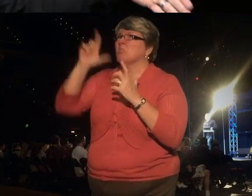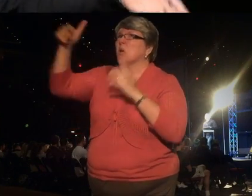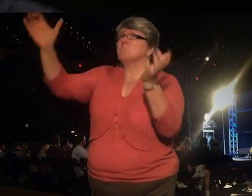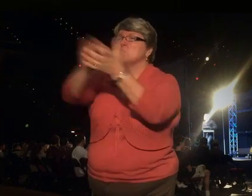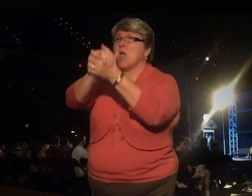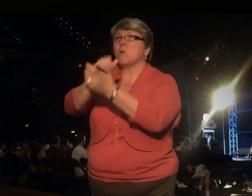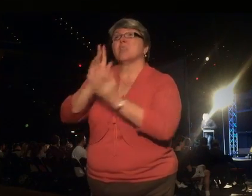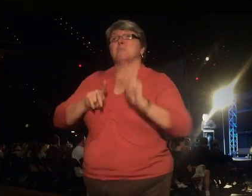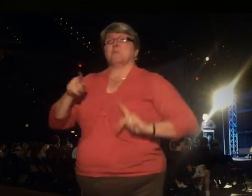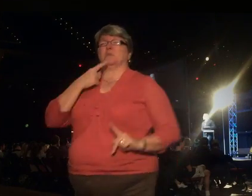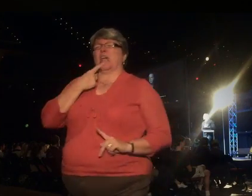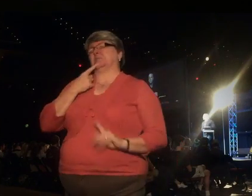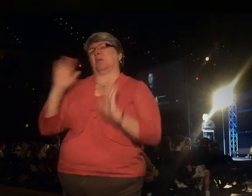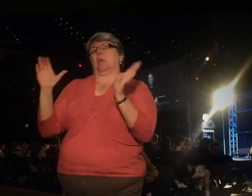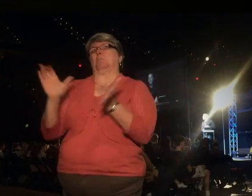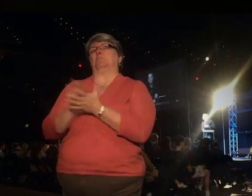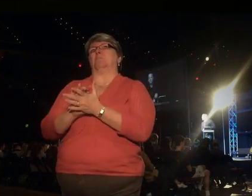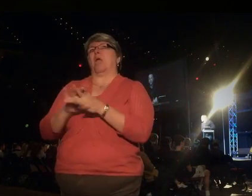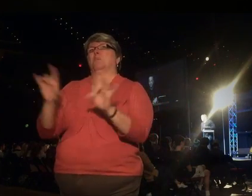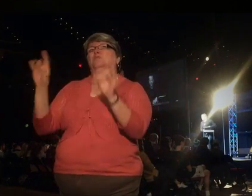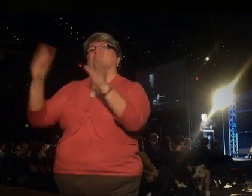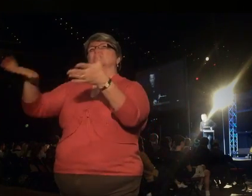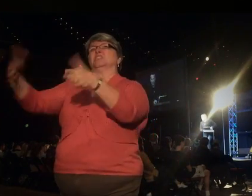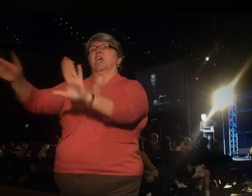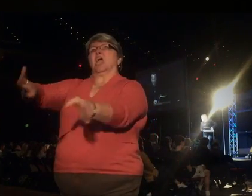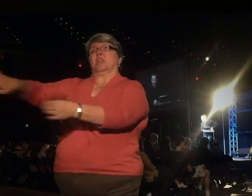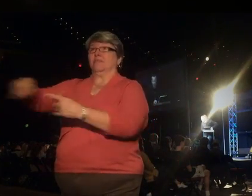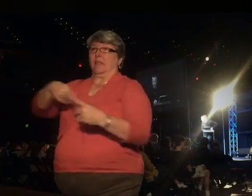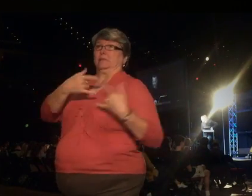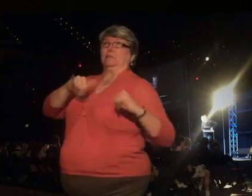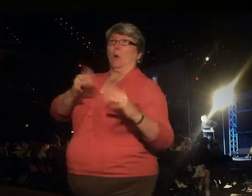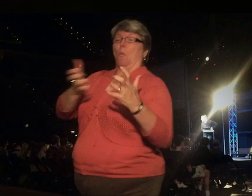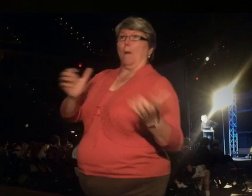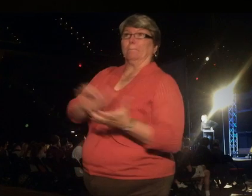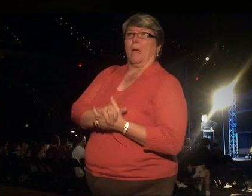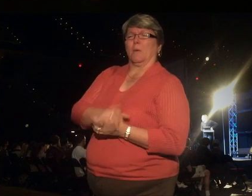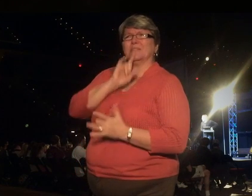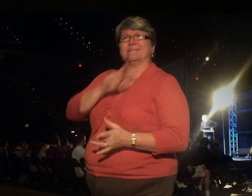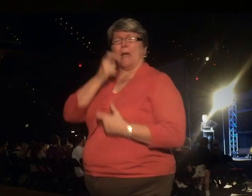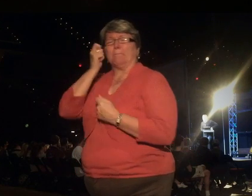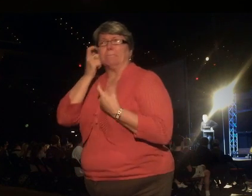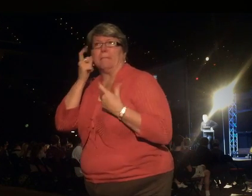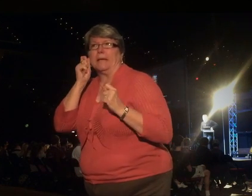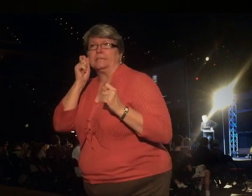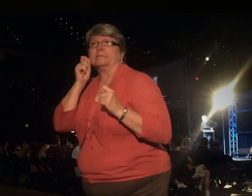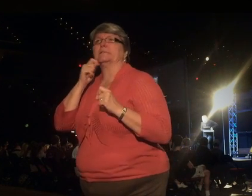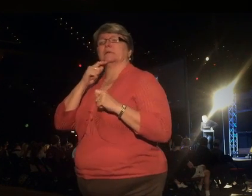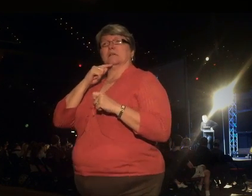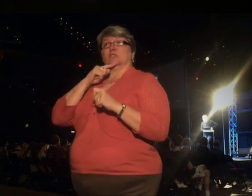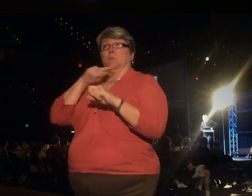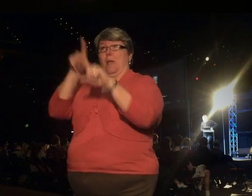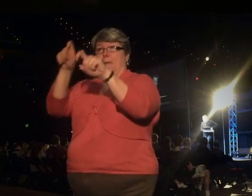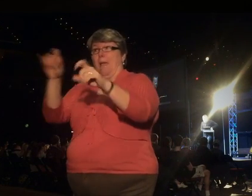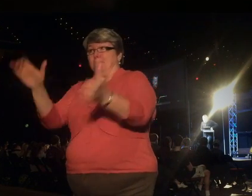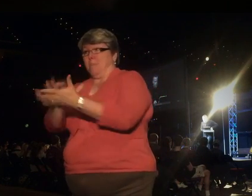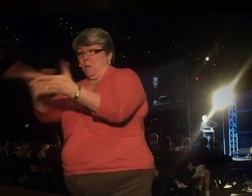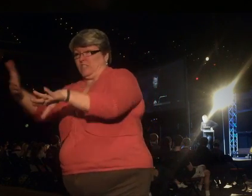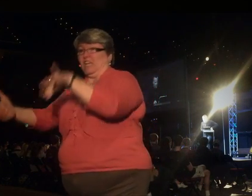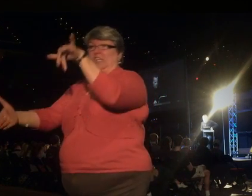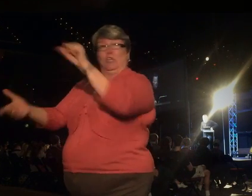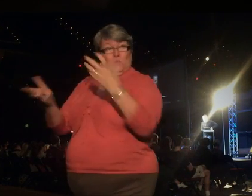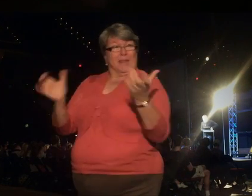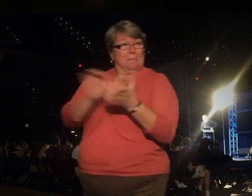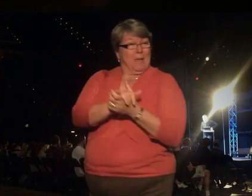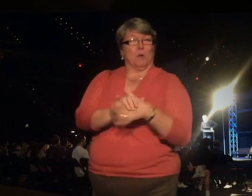get married. Even the people who say marriage is a dead institution want to get married. Isn't that amazing? Surveys say, is marriage